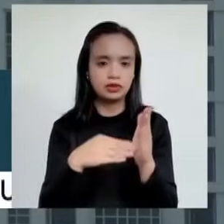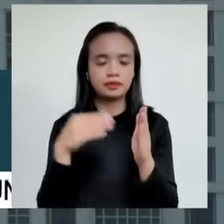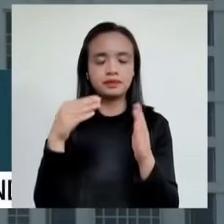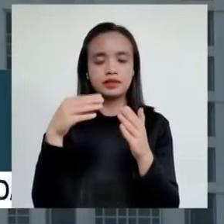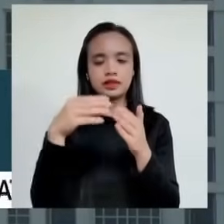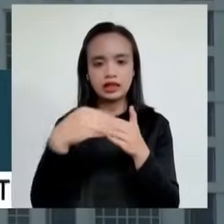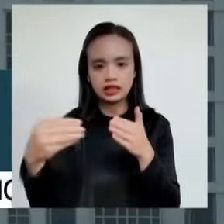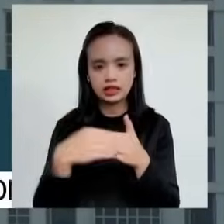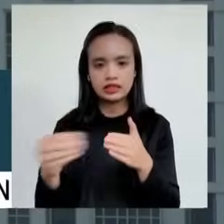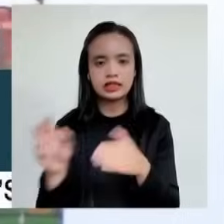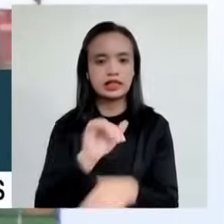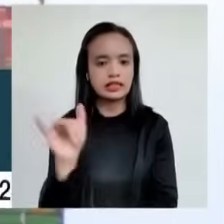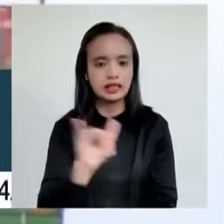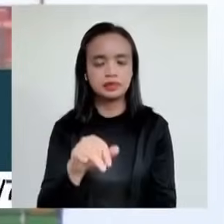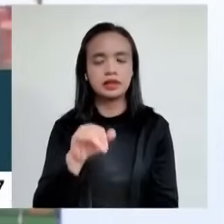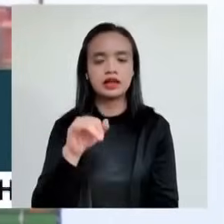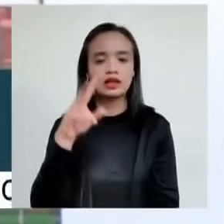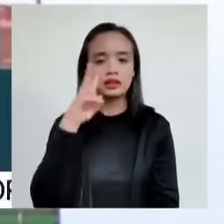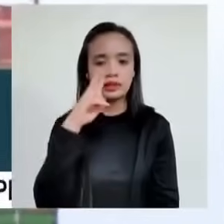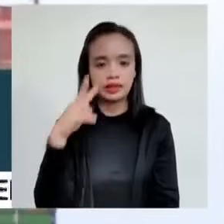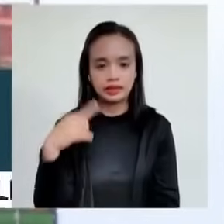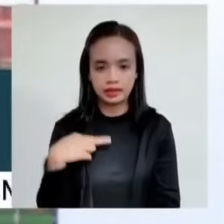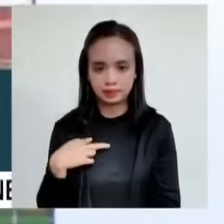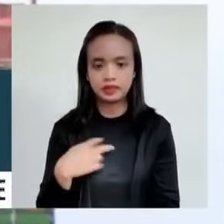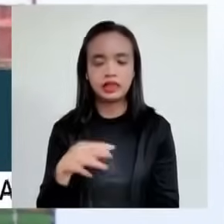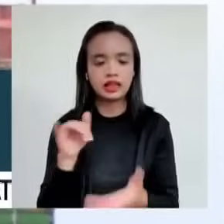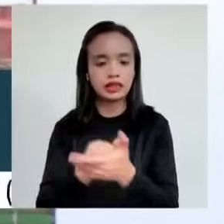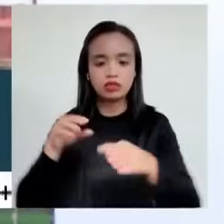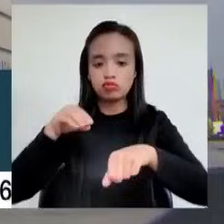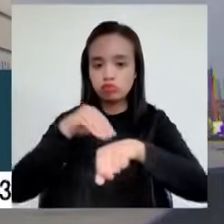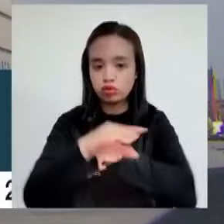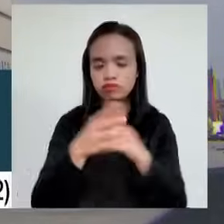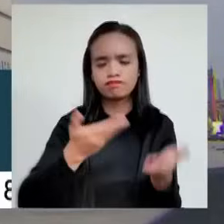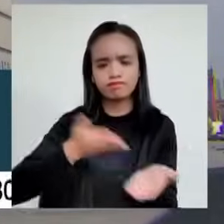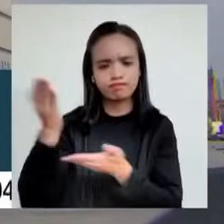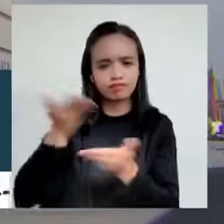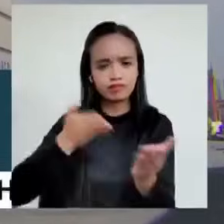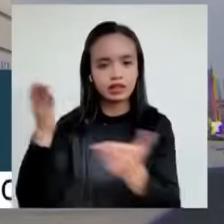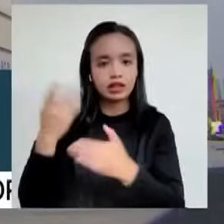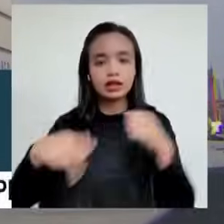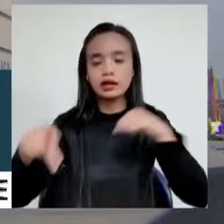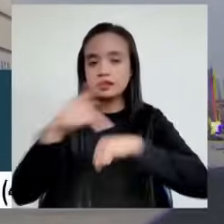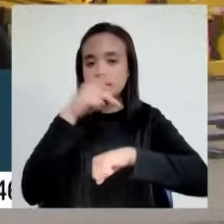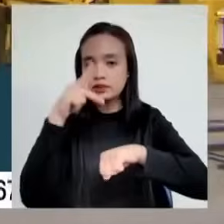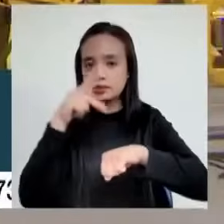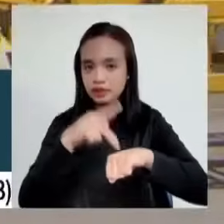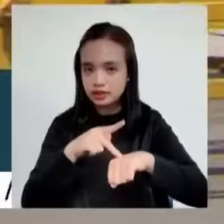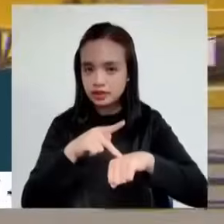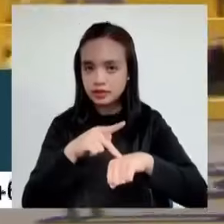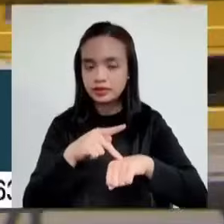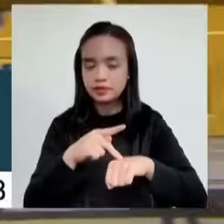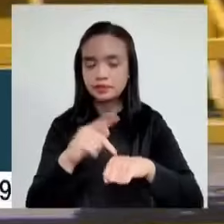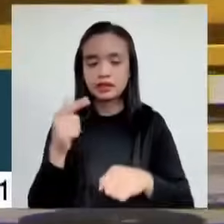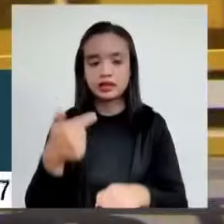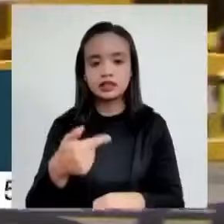$17.9 billion. This also affects exports, with the Philippines' exports to GDP ratio